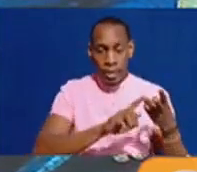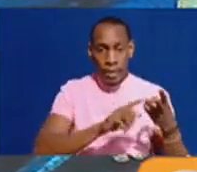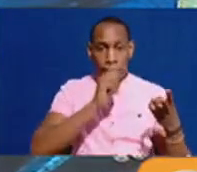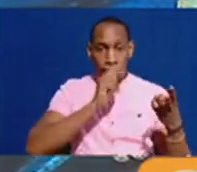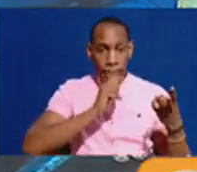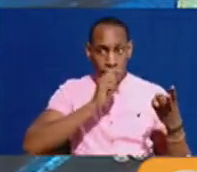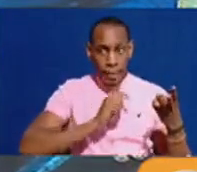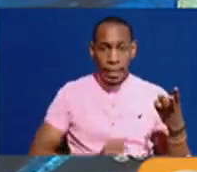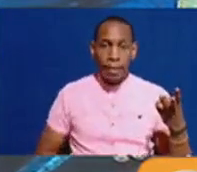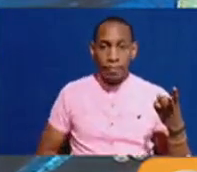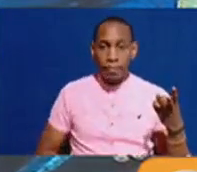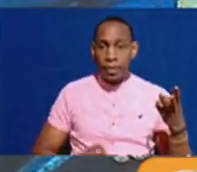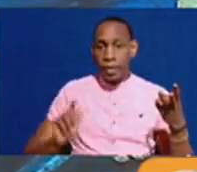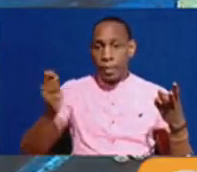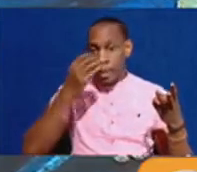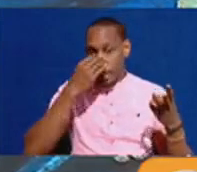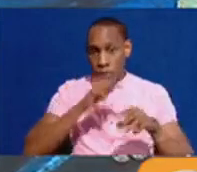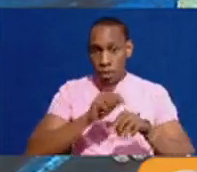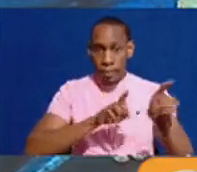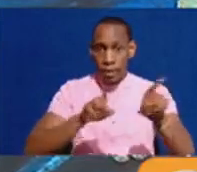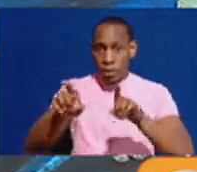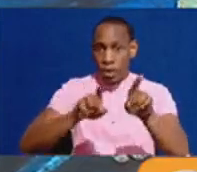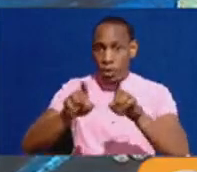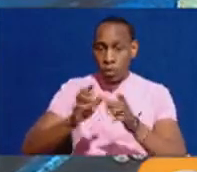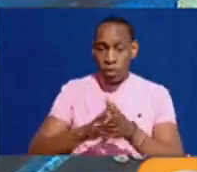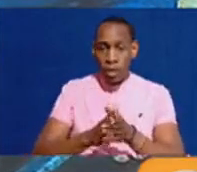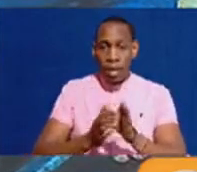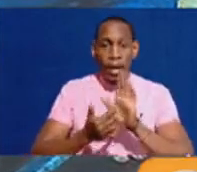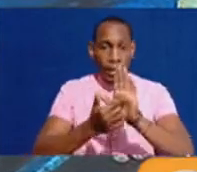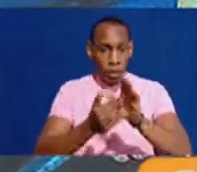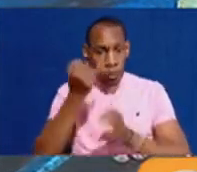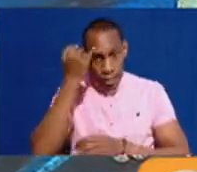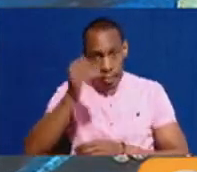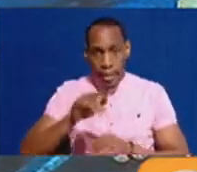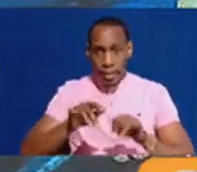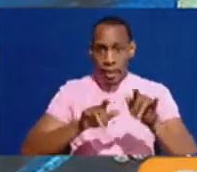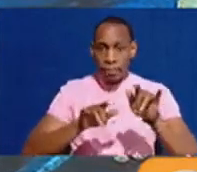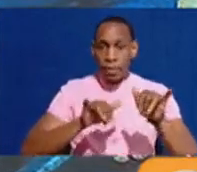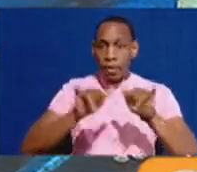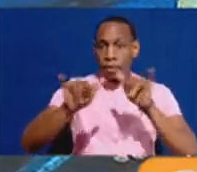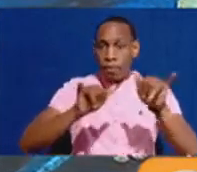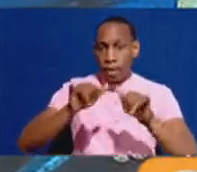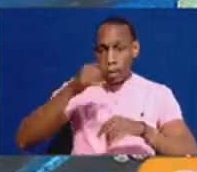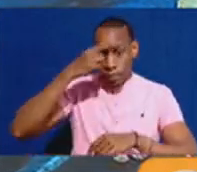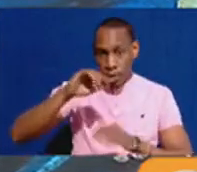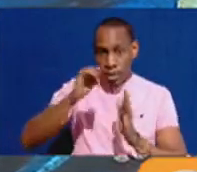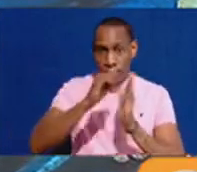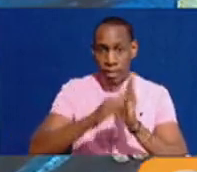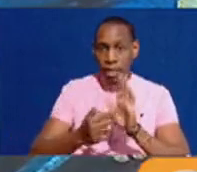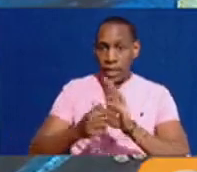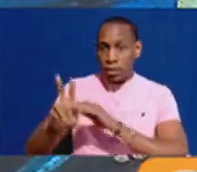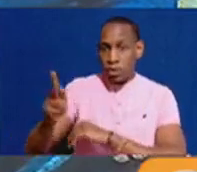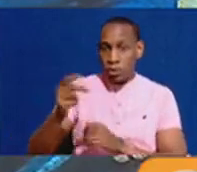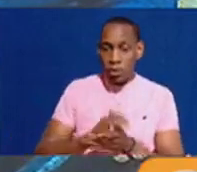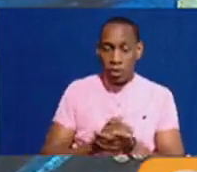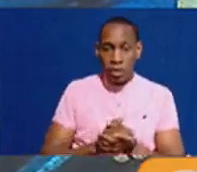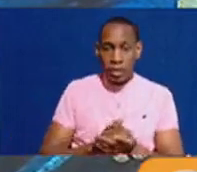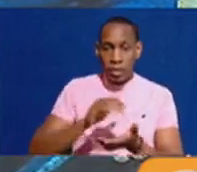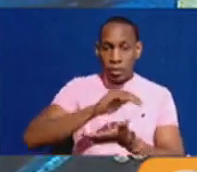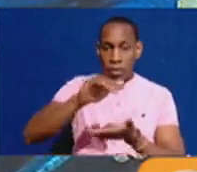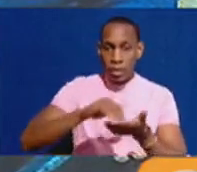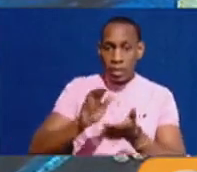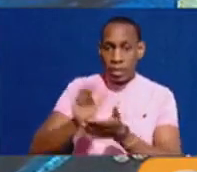and Tanzania. The head of state during these visits gave a glimpse of his foreign policy agenda, which places Kenya at the epicenter